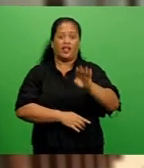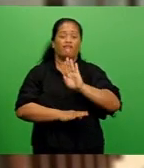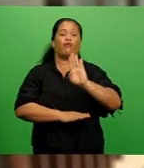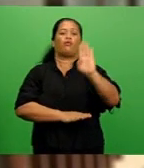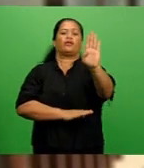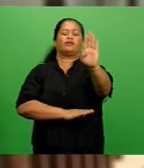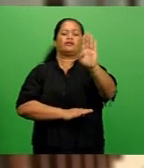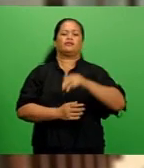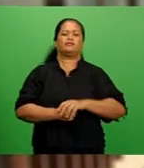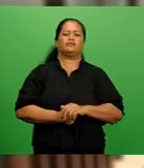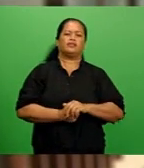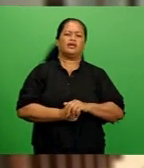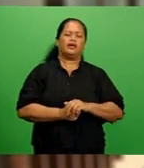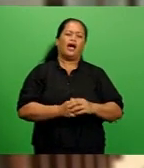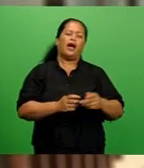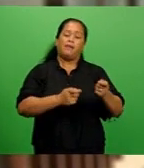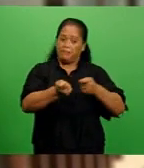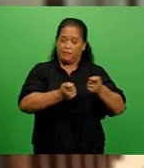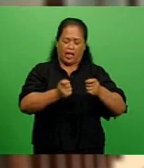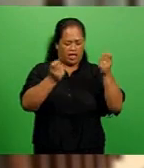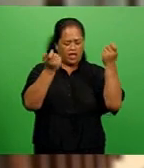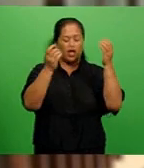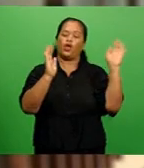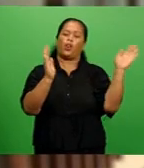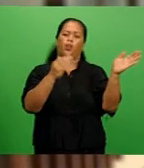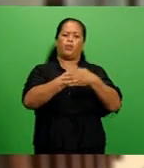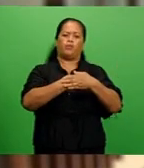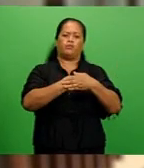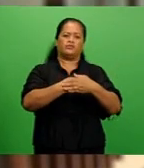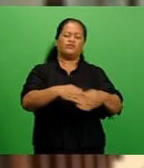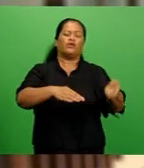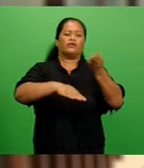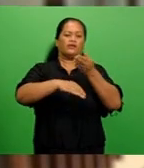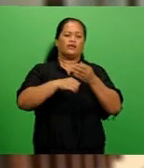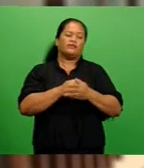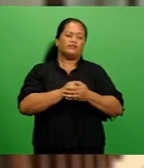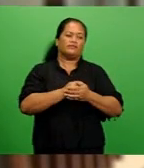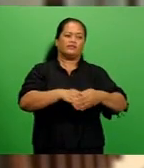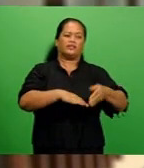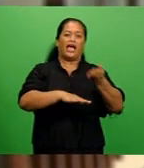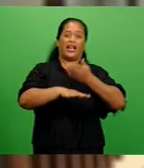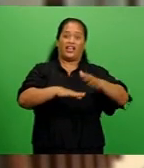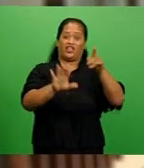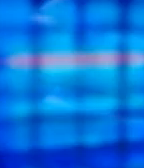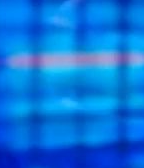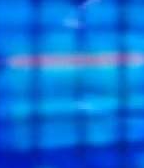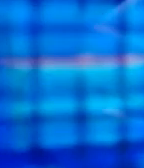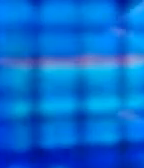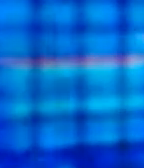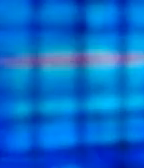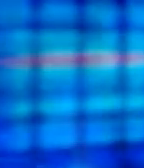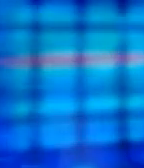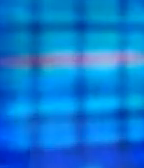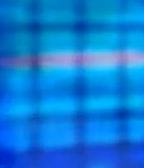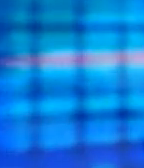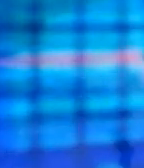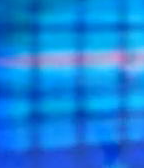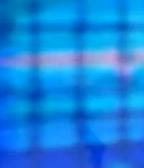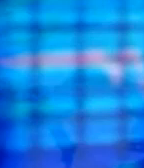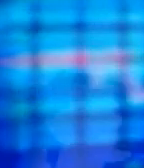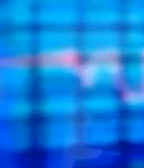most markets closing for New Year's on Friday. But for now, that's all from your HFC Bank, Vinaka.